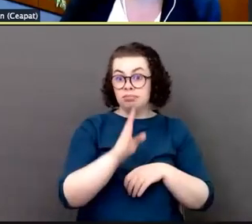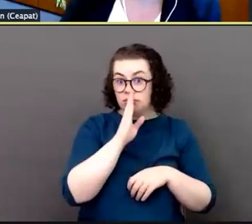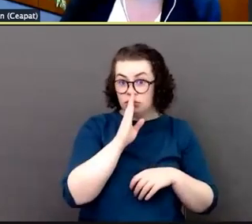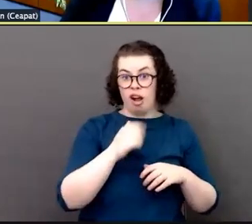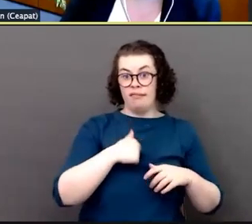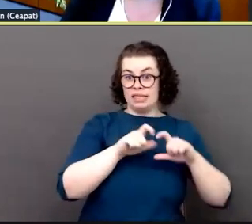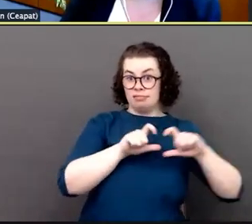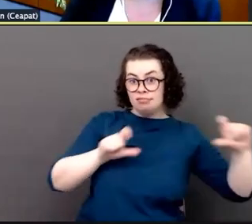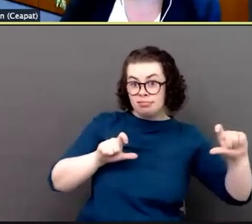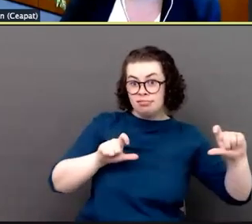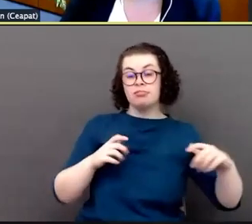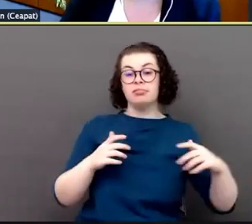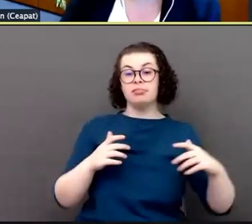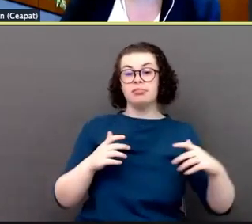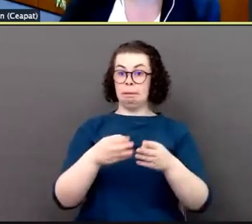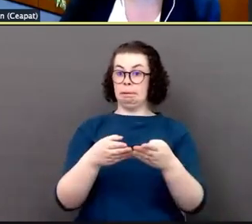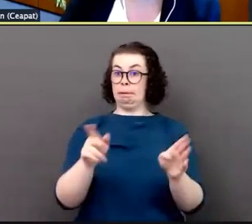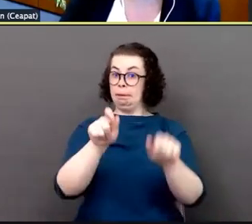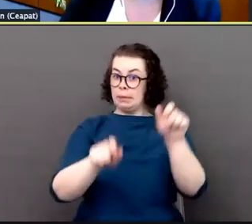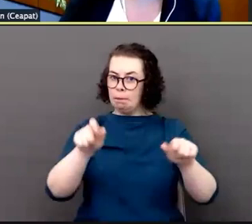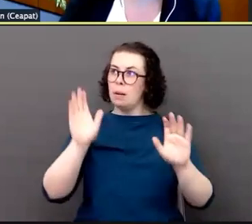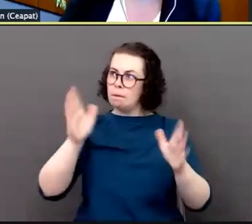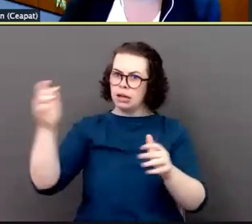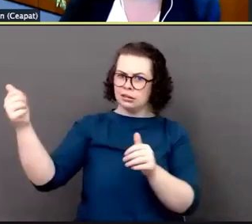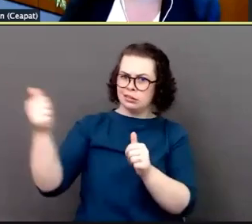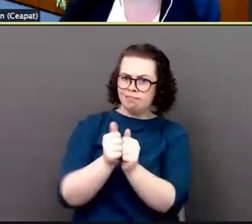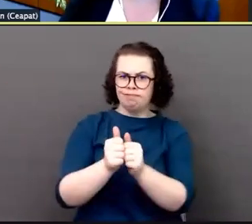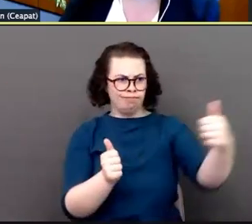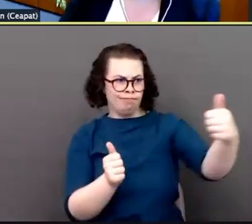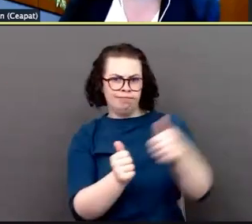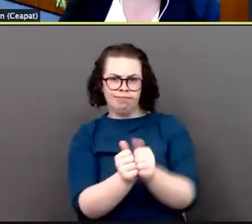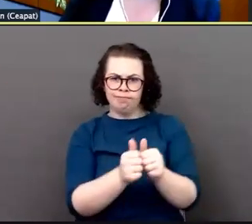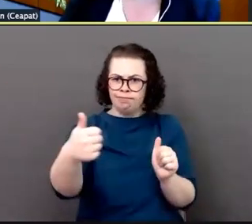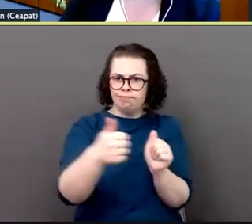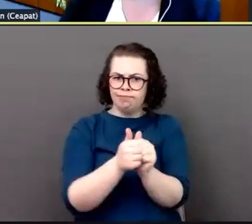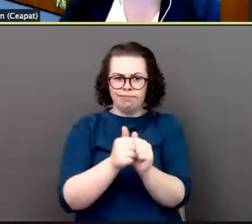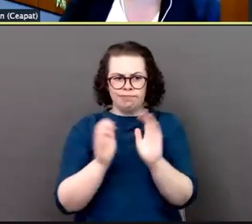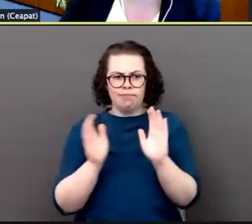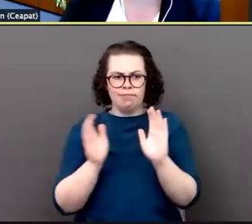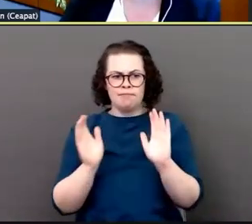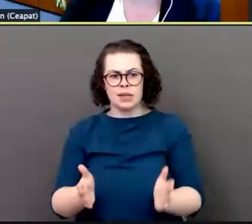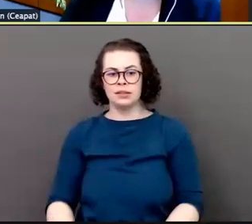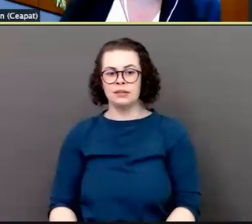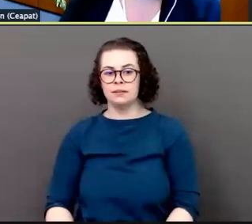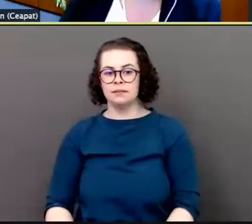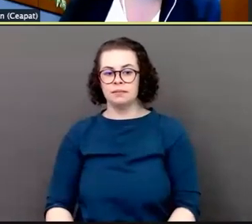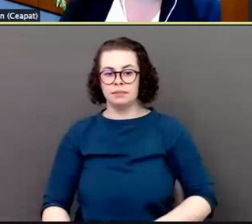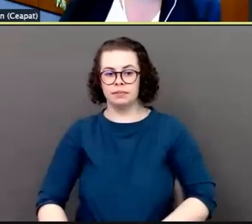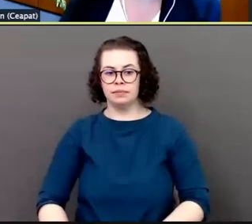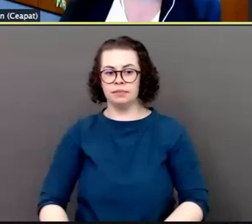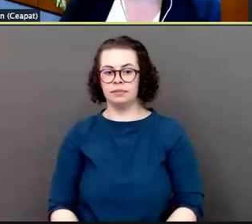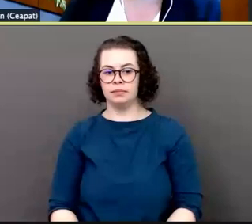well as the general public. In addition, public purchases are